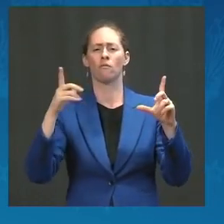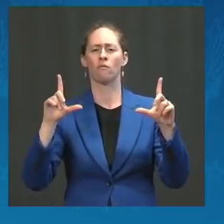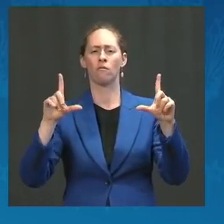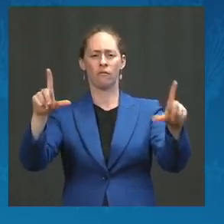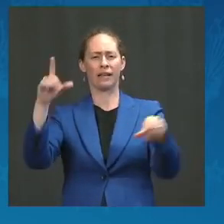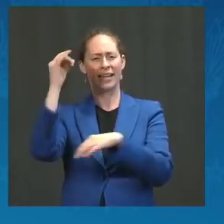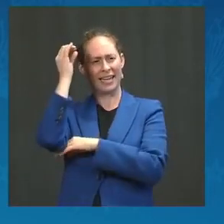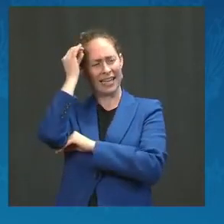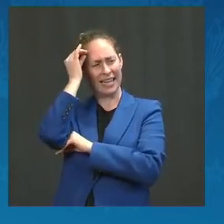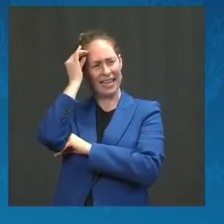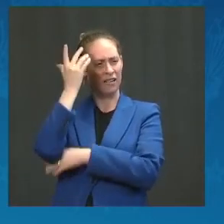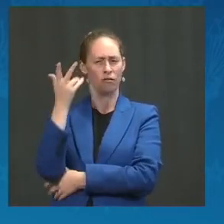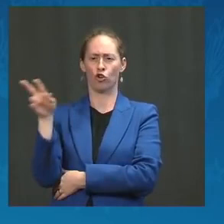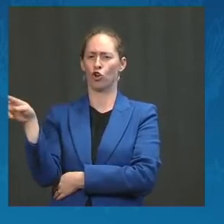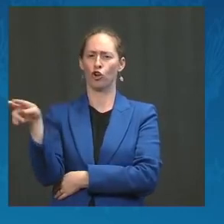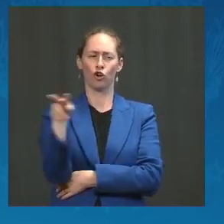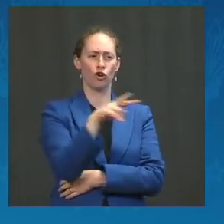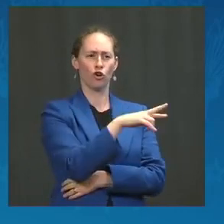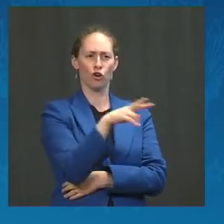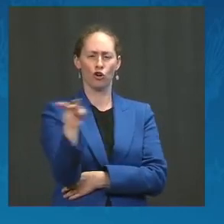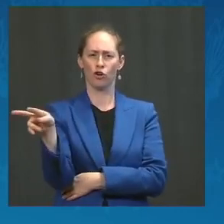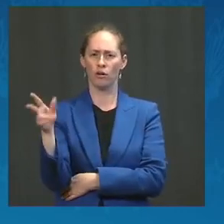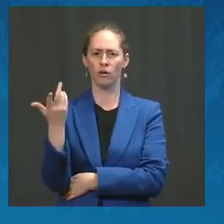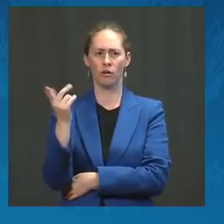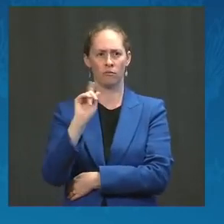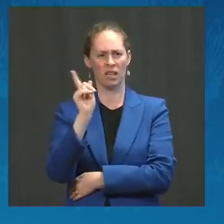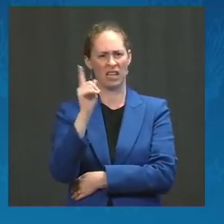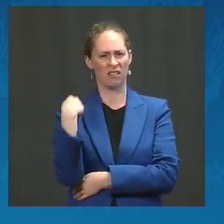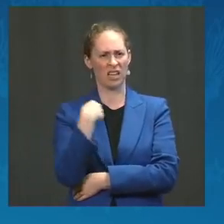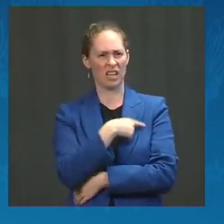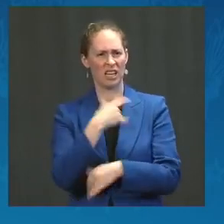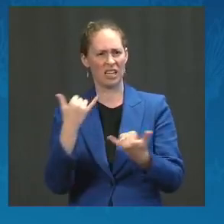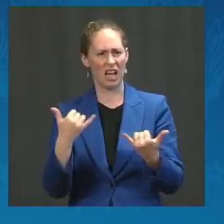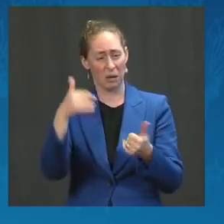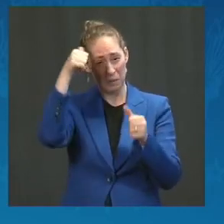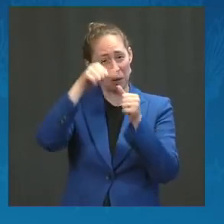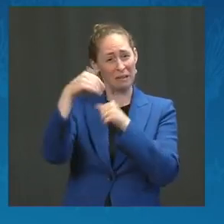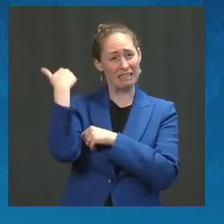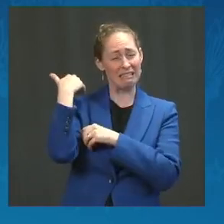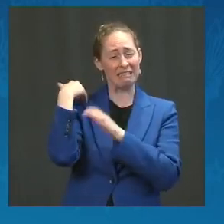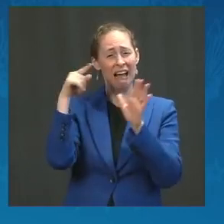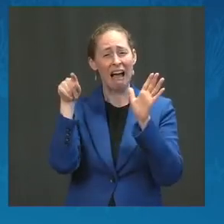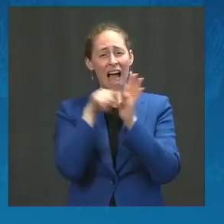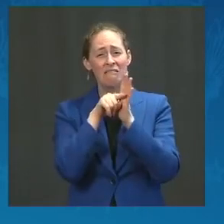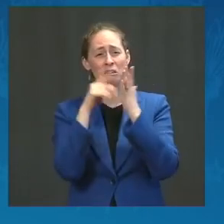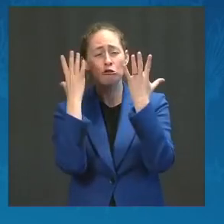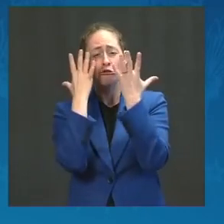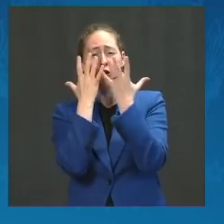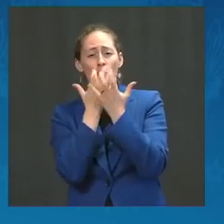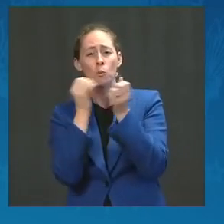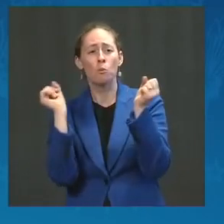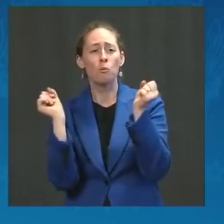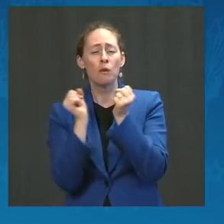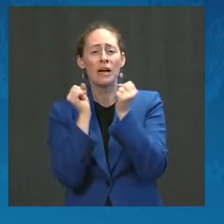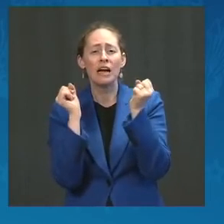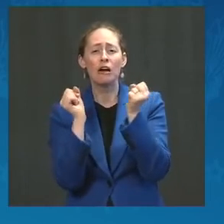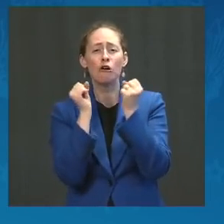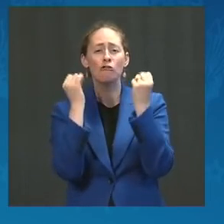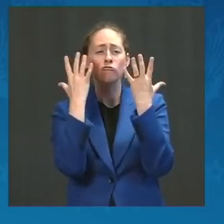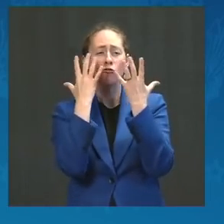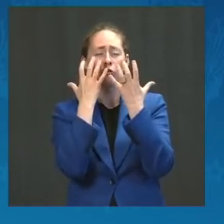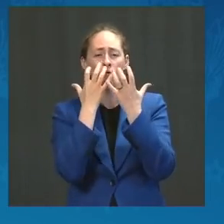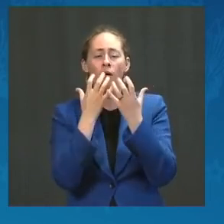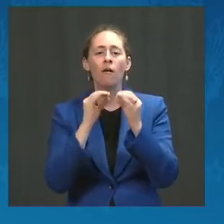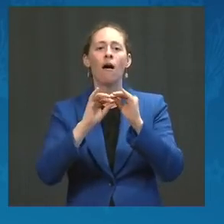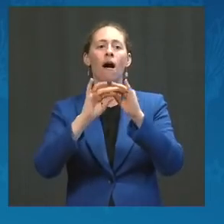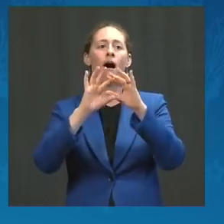Just remember how we've emerged from a dark winter into a hopeful spring and summer. But really remember just how dark